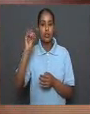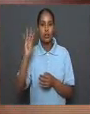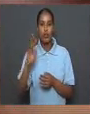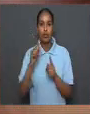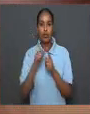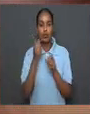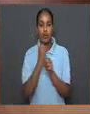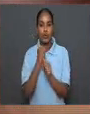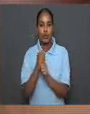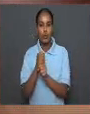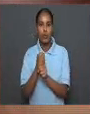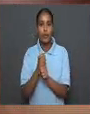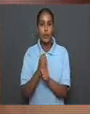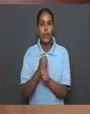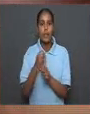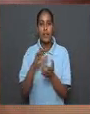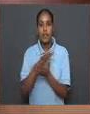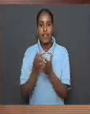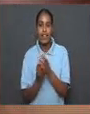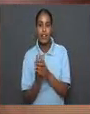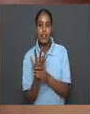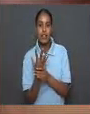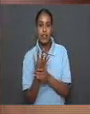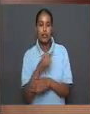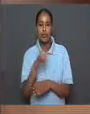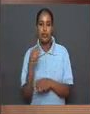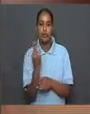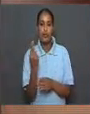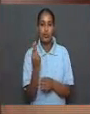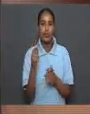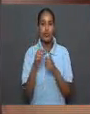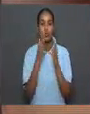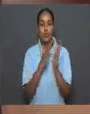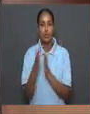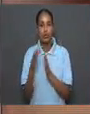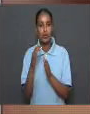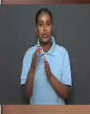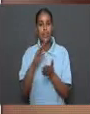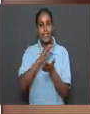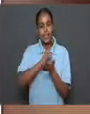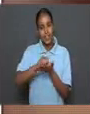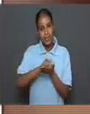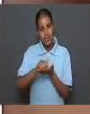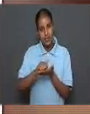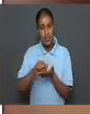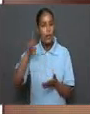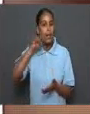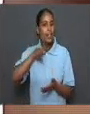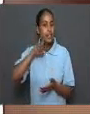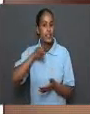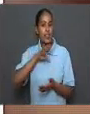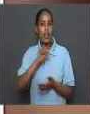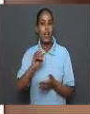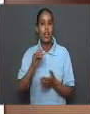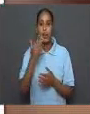to produce fertilizers. It is also used to produce detergents, plastics